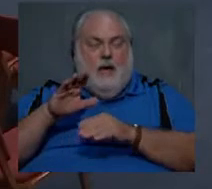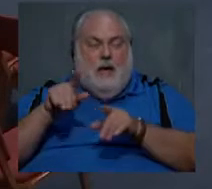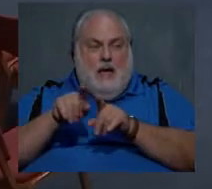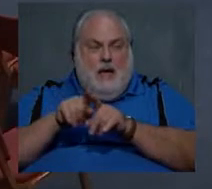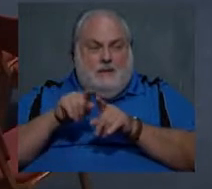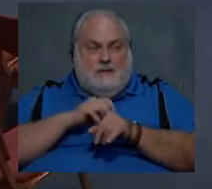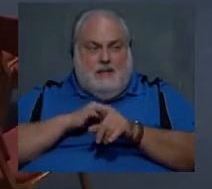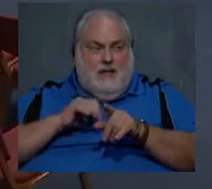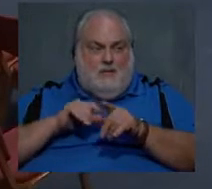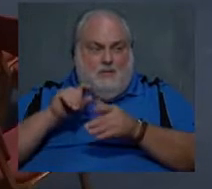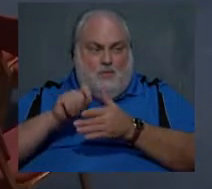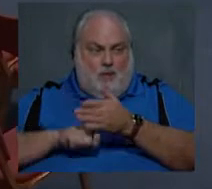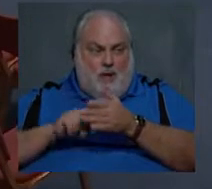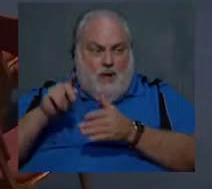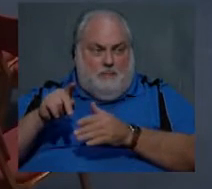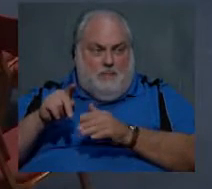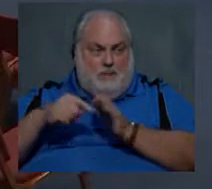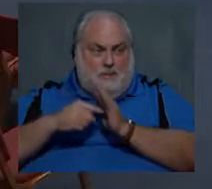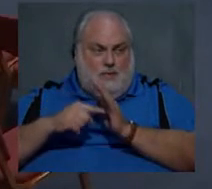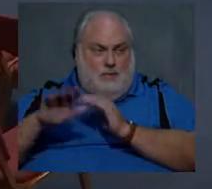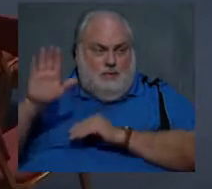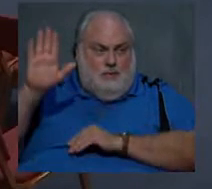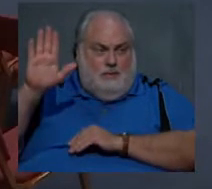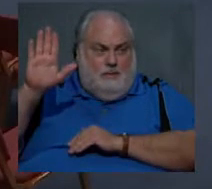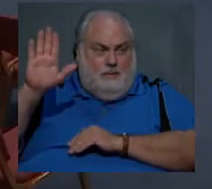the applicant, raise your hand.